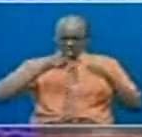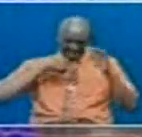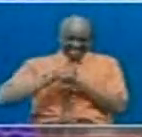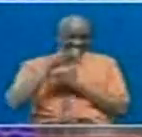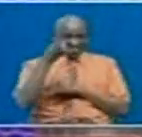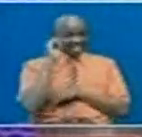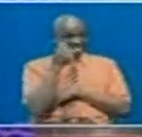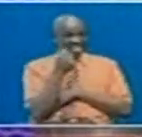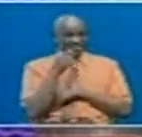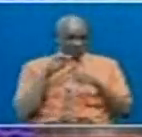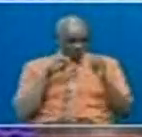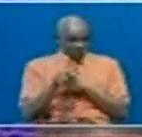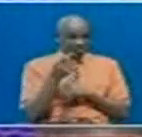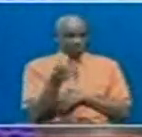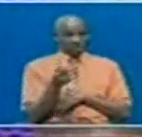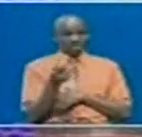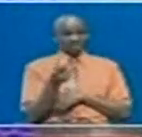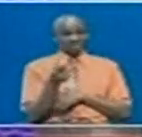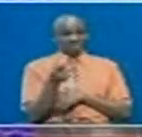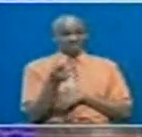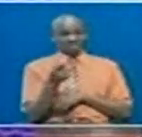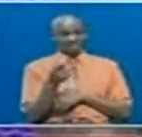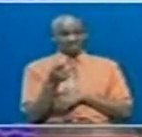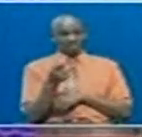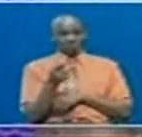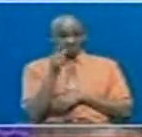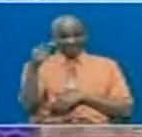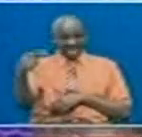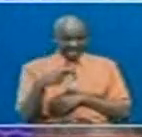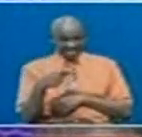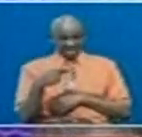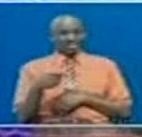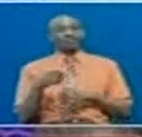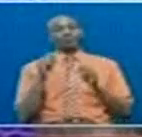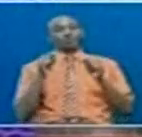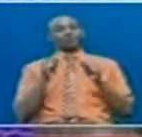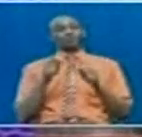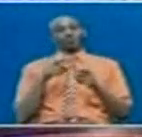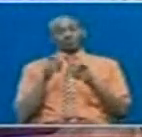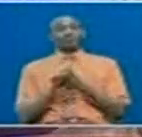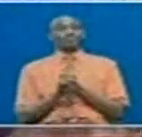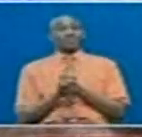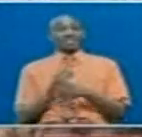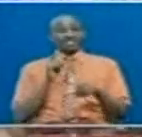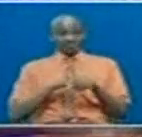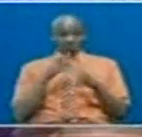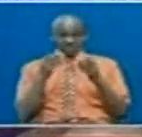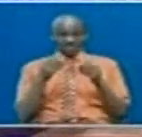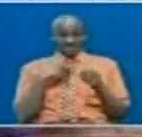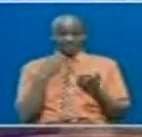he would be treading on harm's way. Easy for you to say, KK, when they're coming with money.